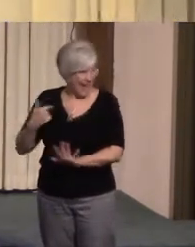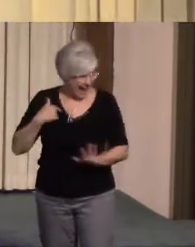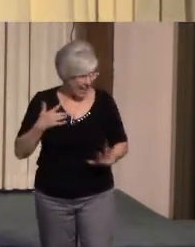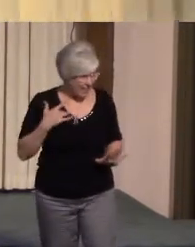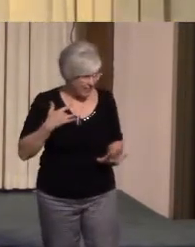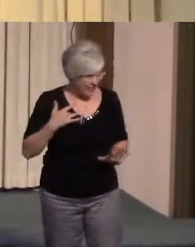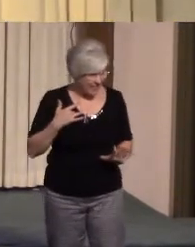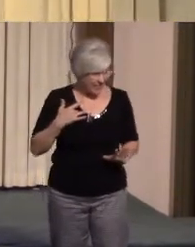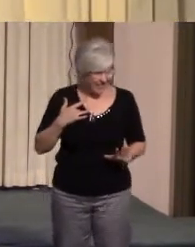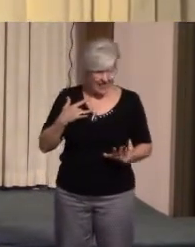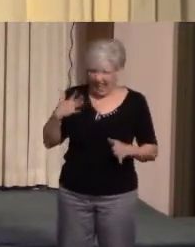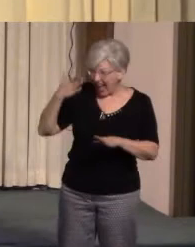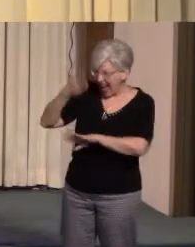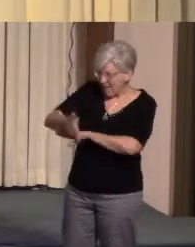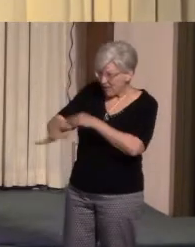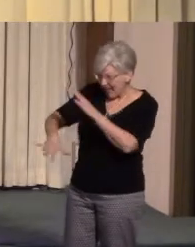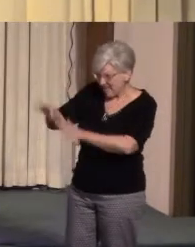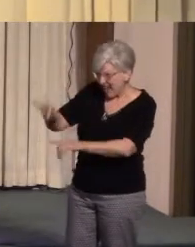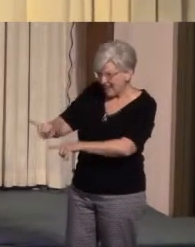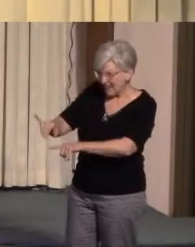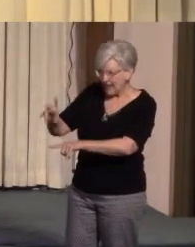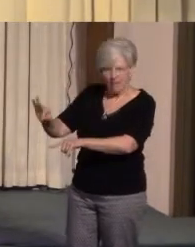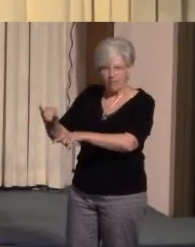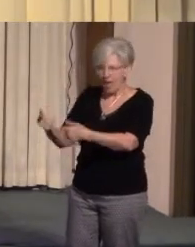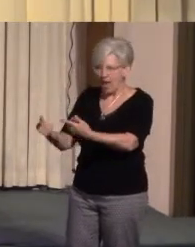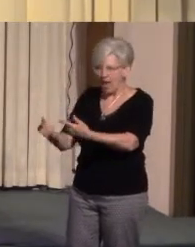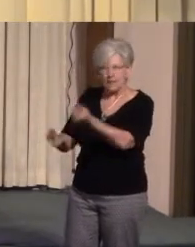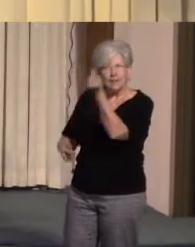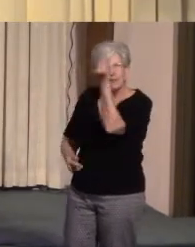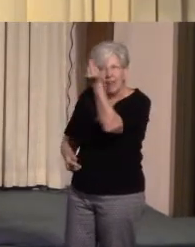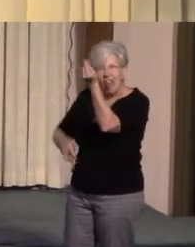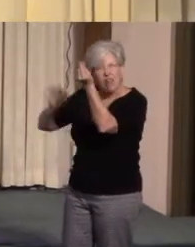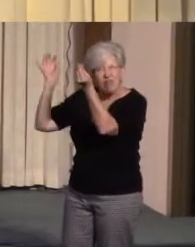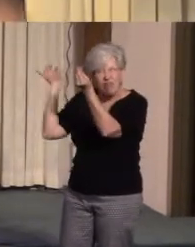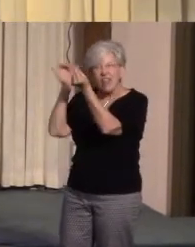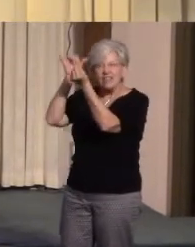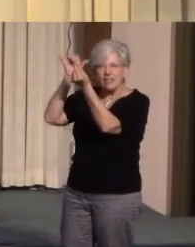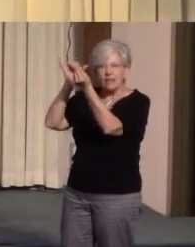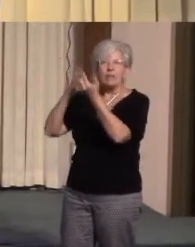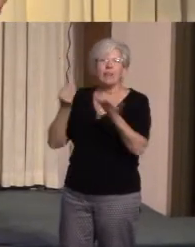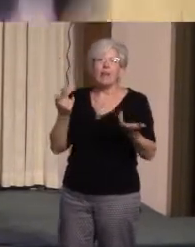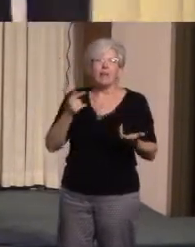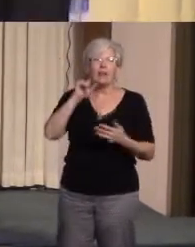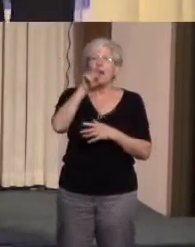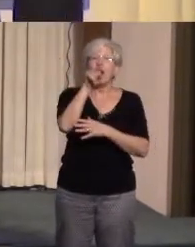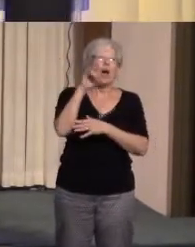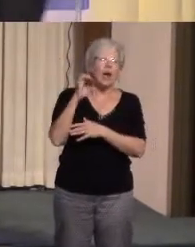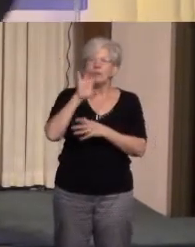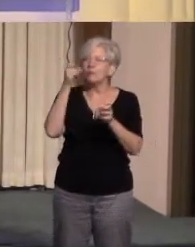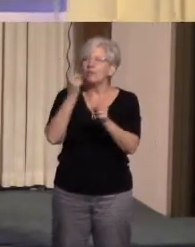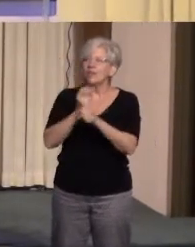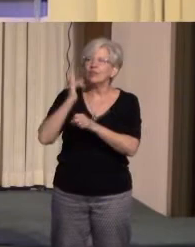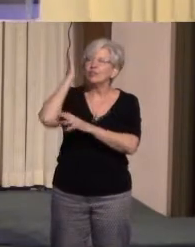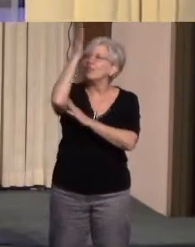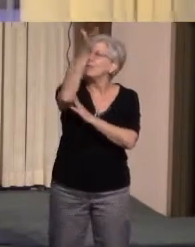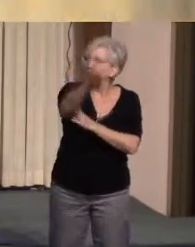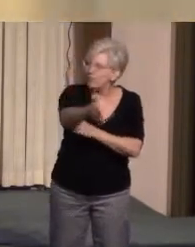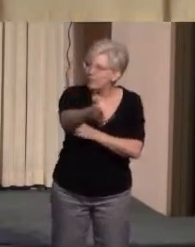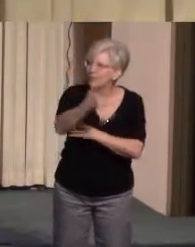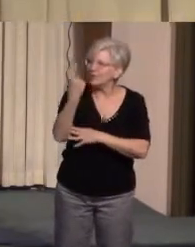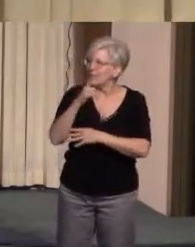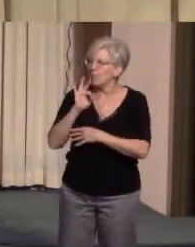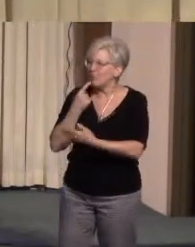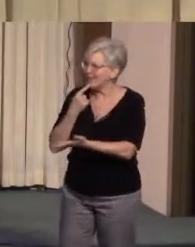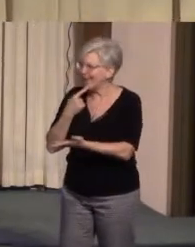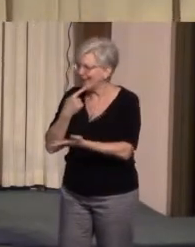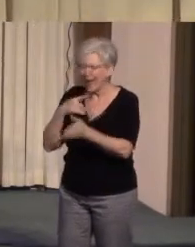have a feeling that once they find that thing and they say that's it right there, that in another 100 years somebody with an even bigger gizmo